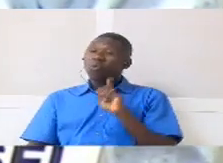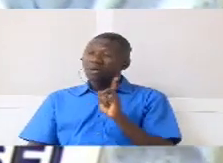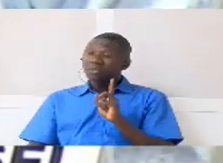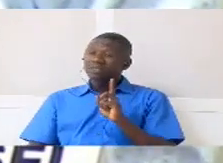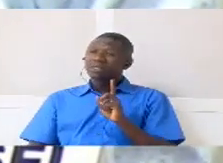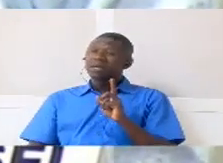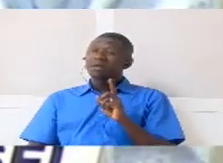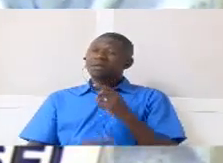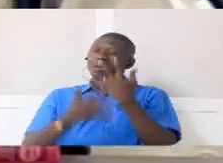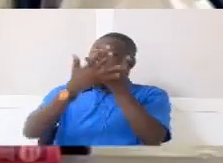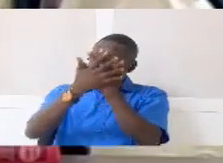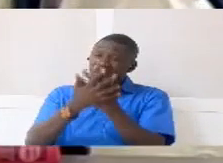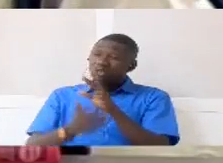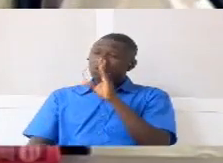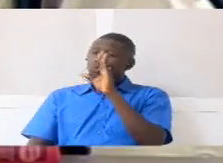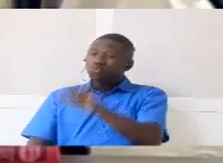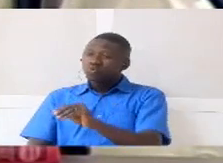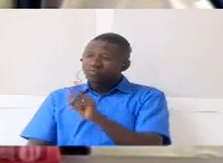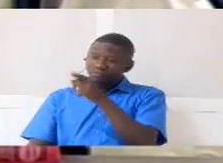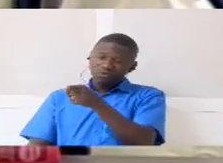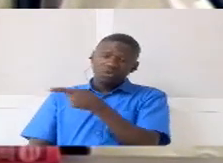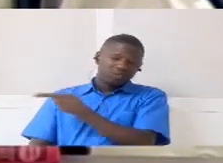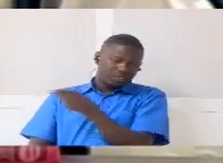or for the society?